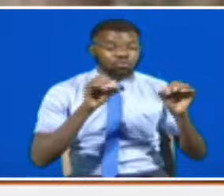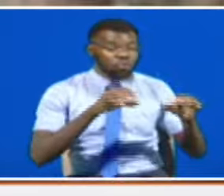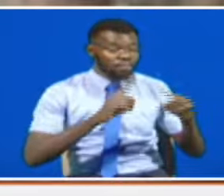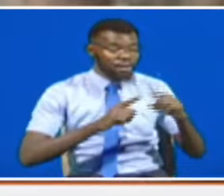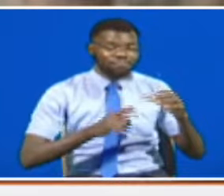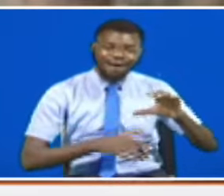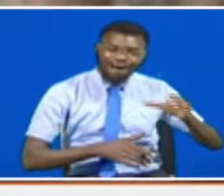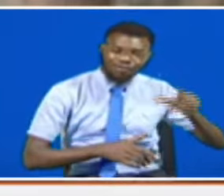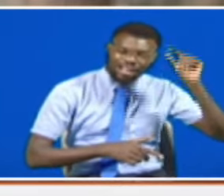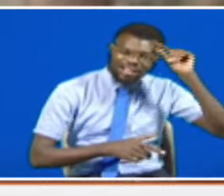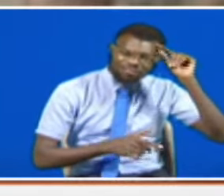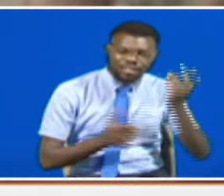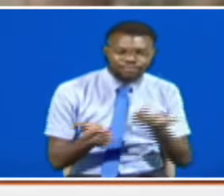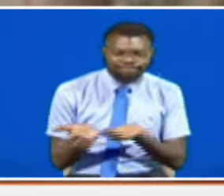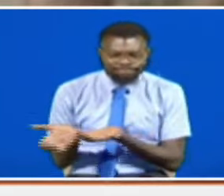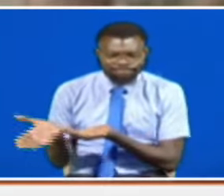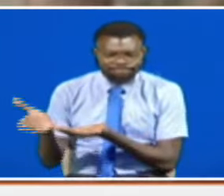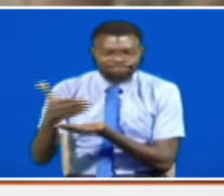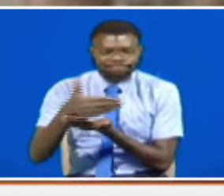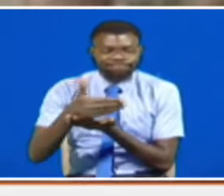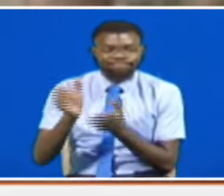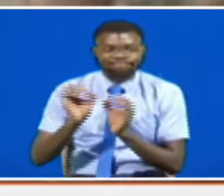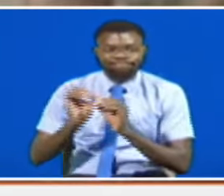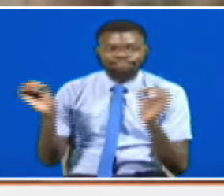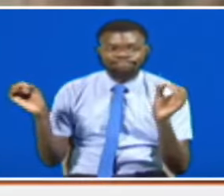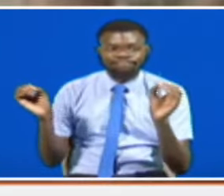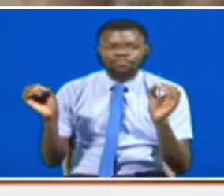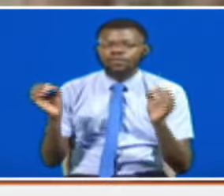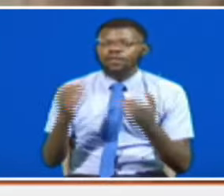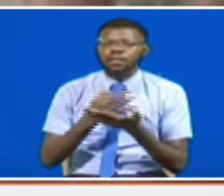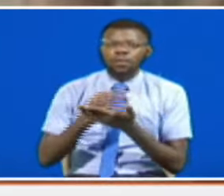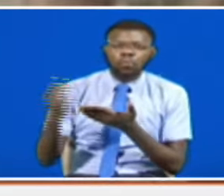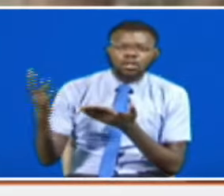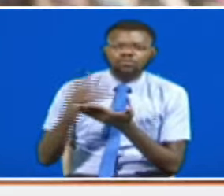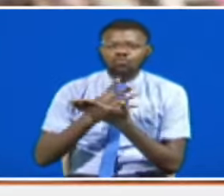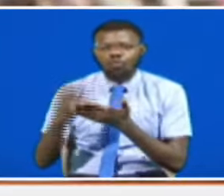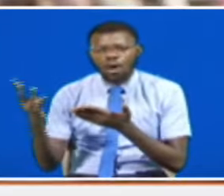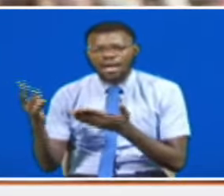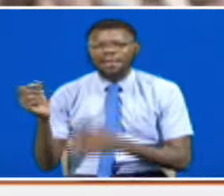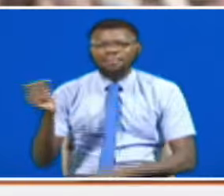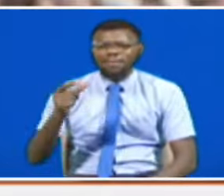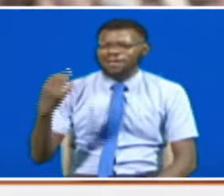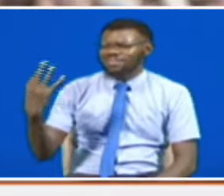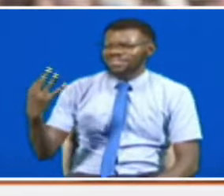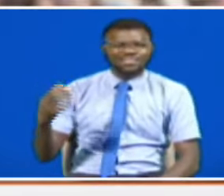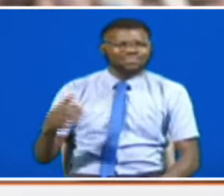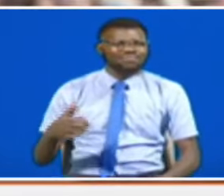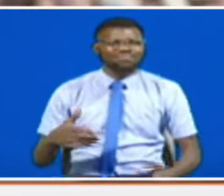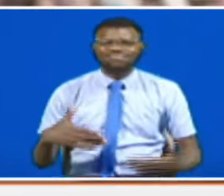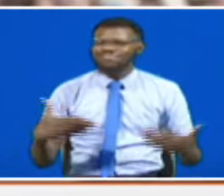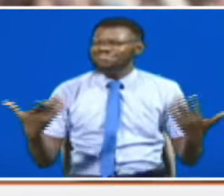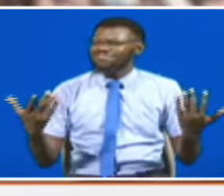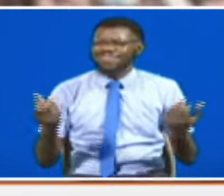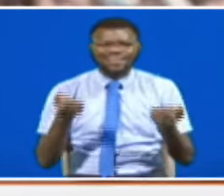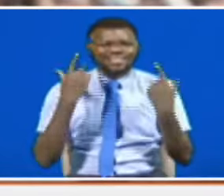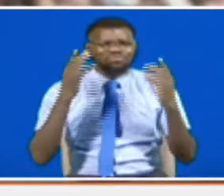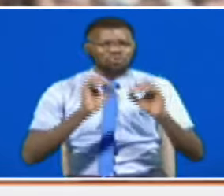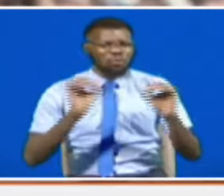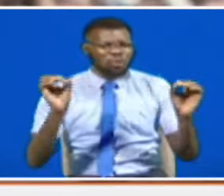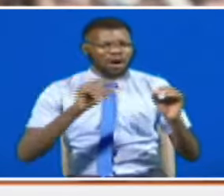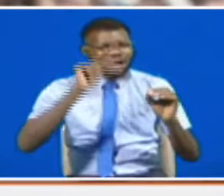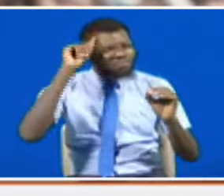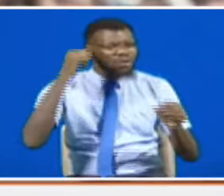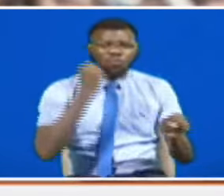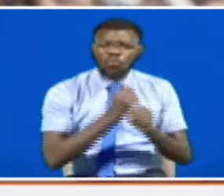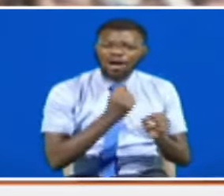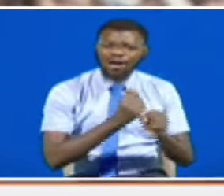kuje kuchukua. Inaada mpaka wiki tatu, wiki ine, miezi tatu. Sasa tunashangaa, tulichagua gavana gani?